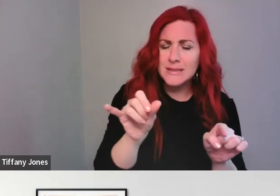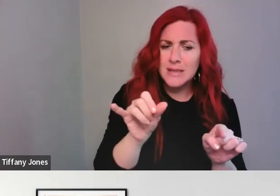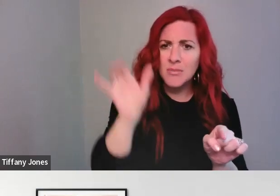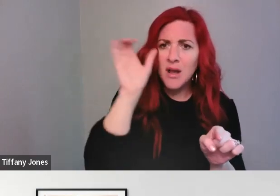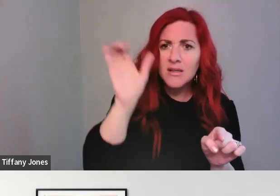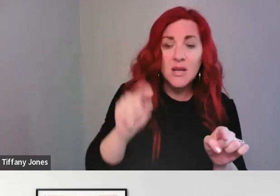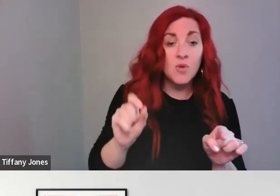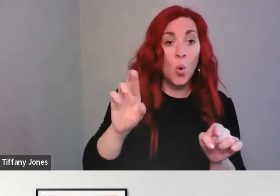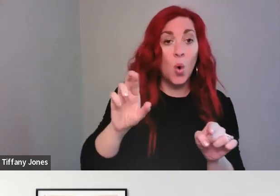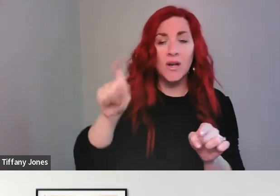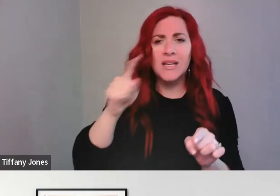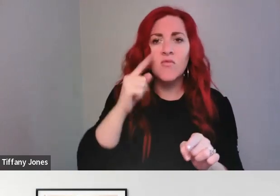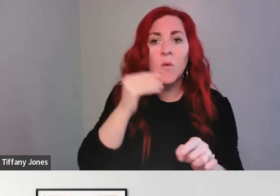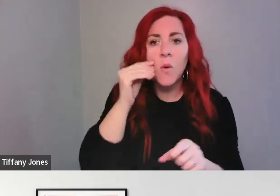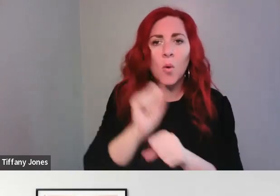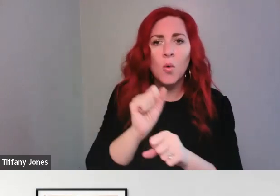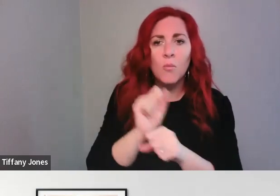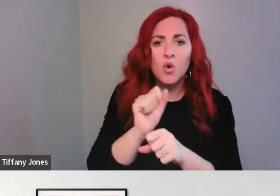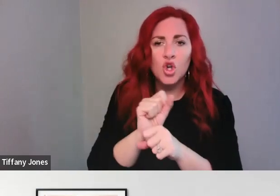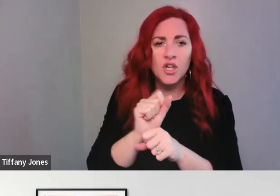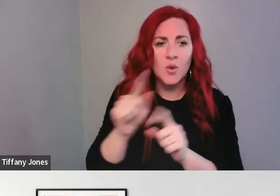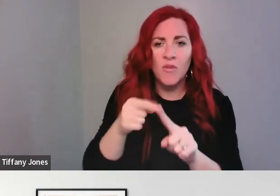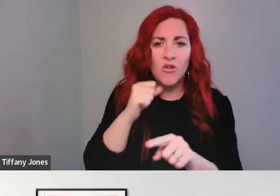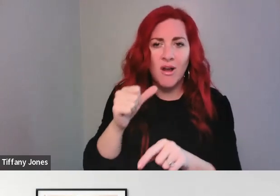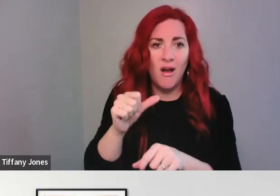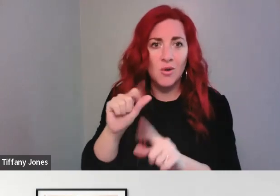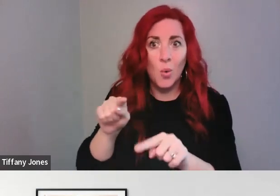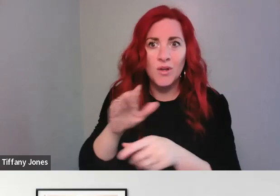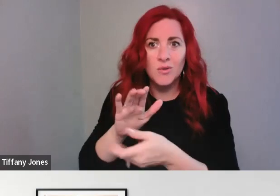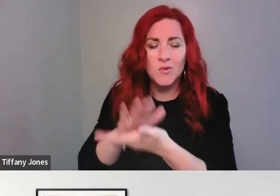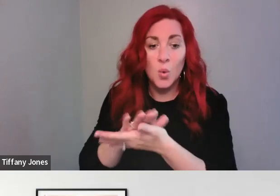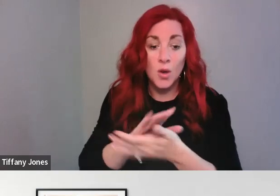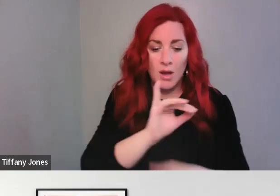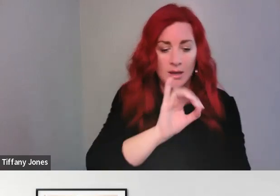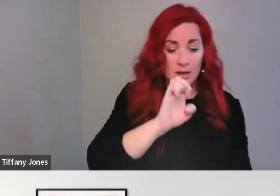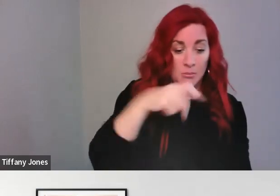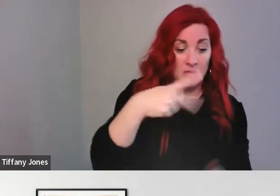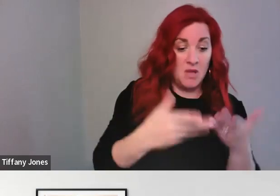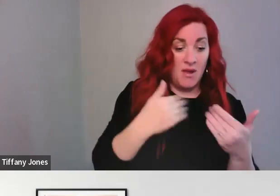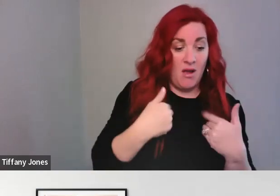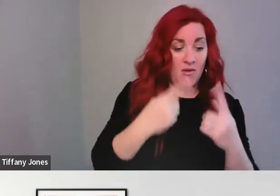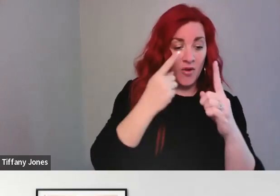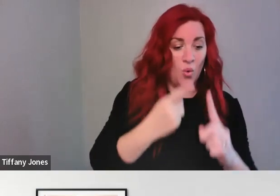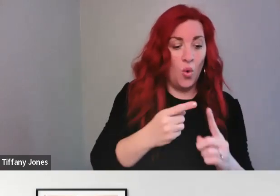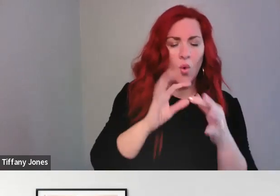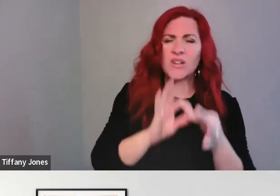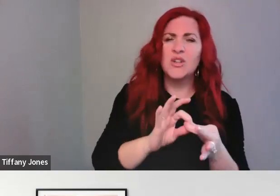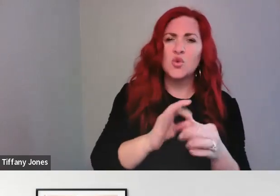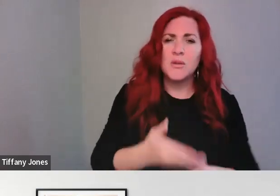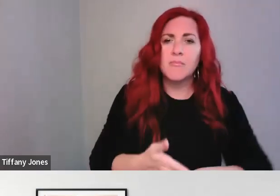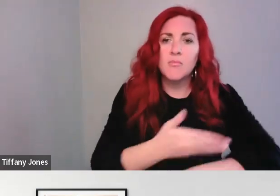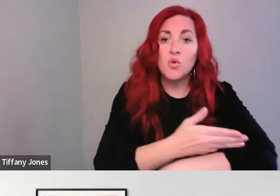school, or they need it, if their IEP has a goal related to improving